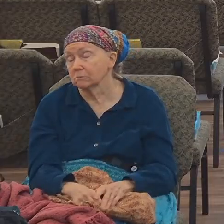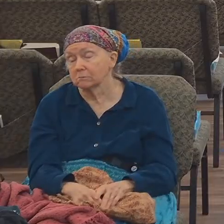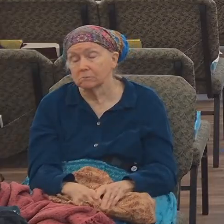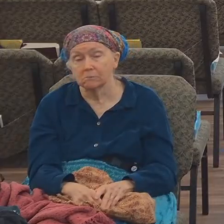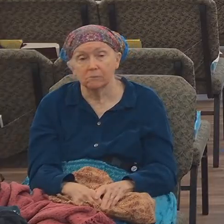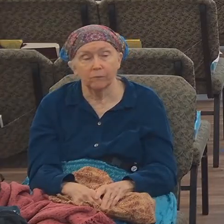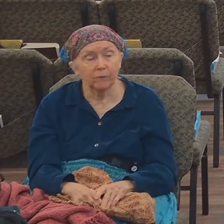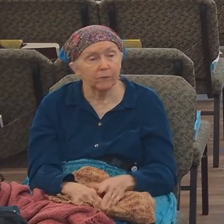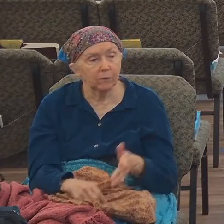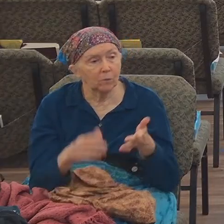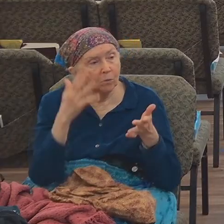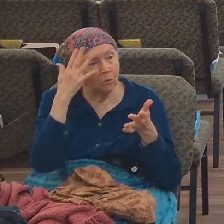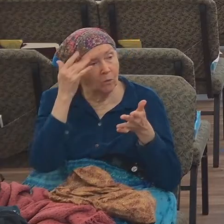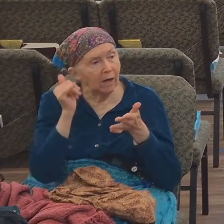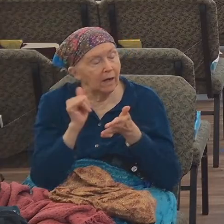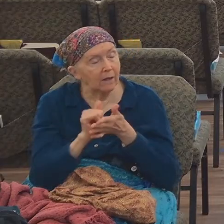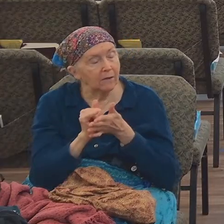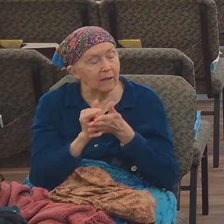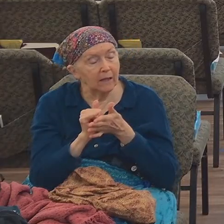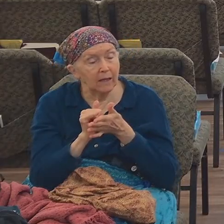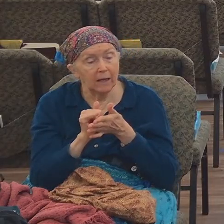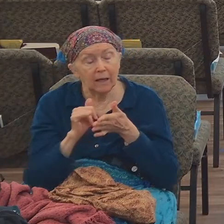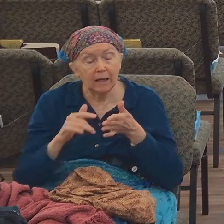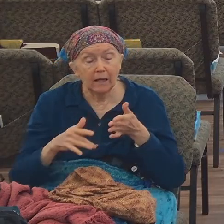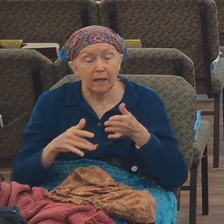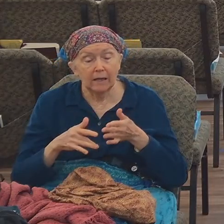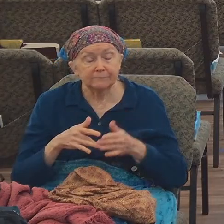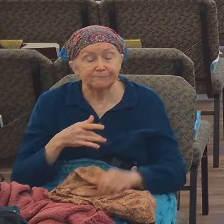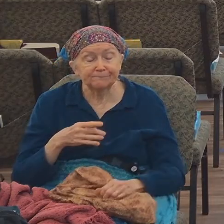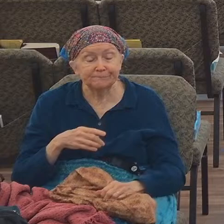Why might this emotional vulnerability be important?